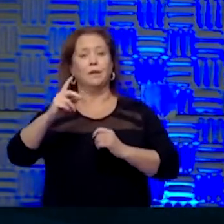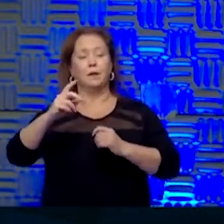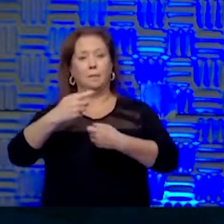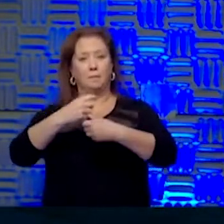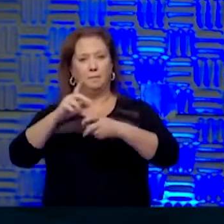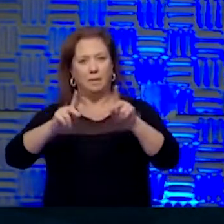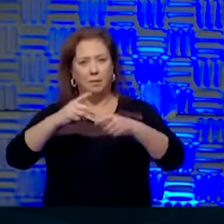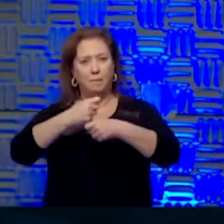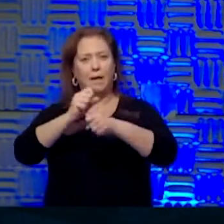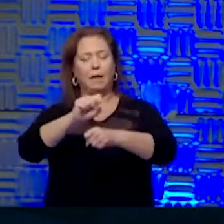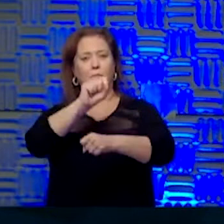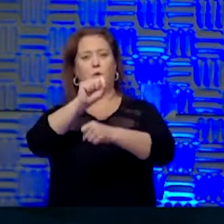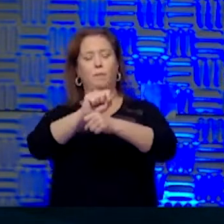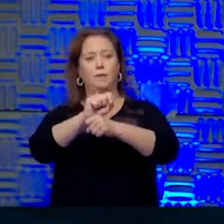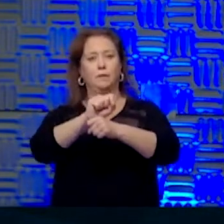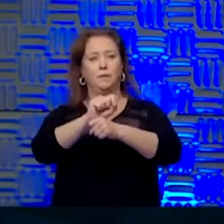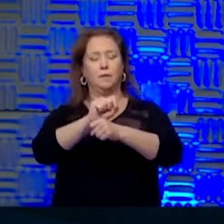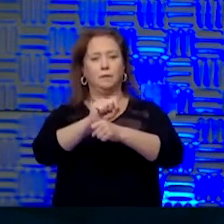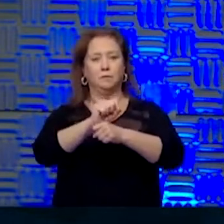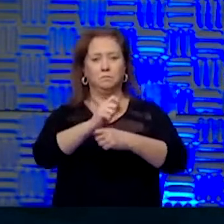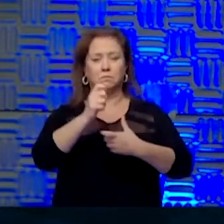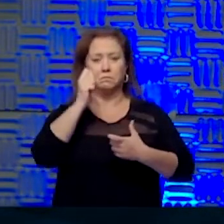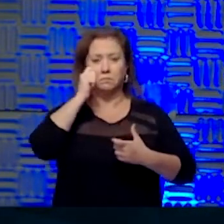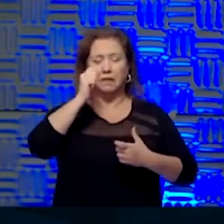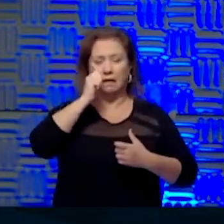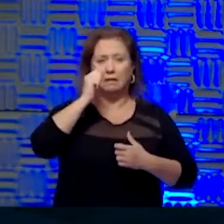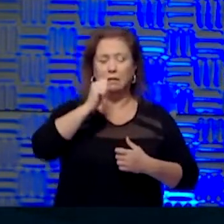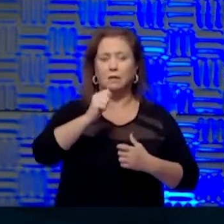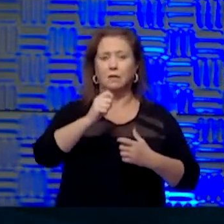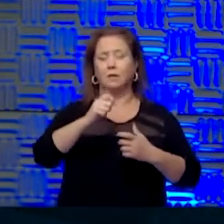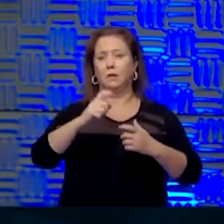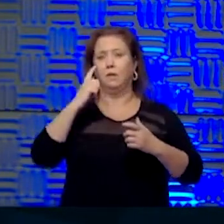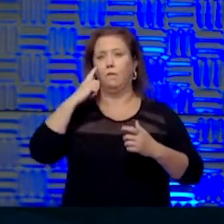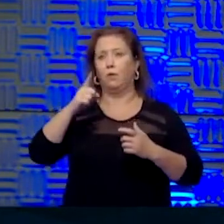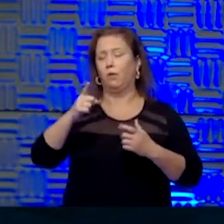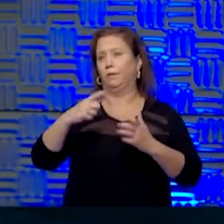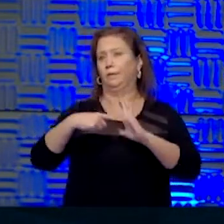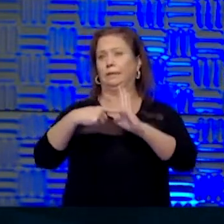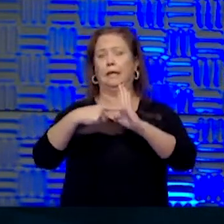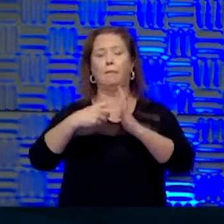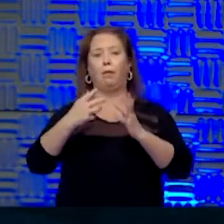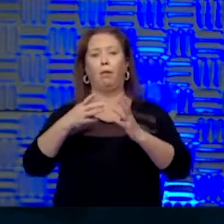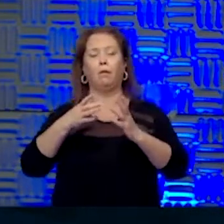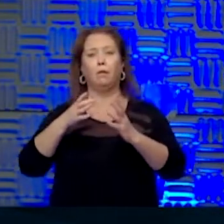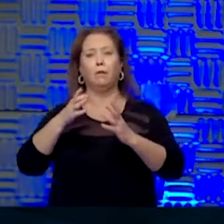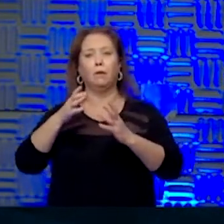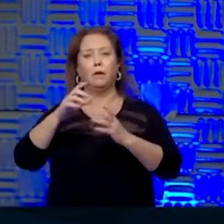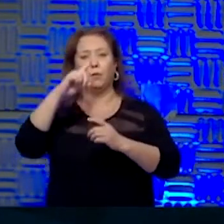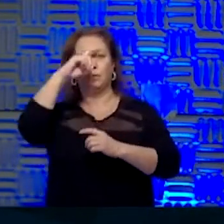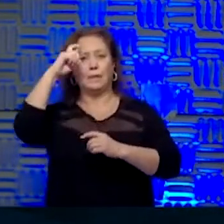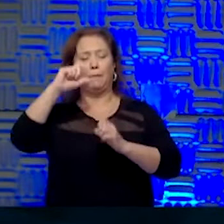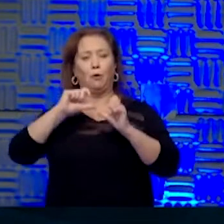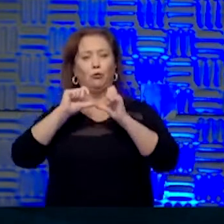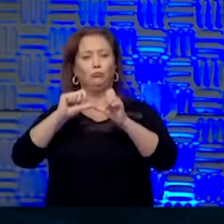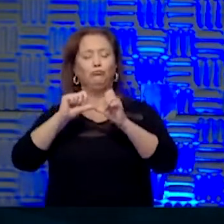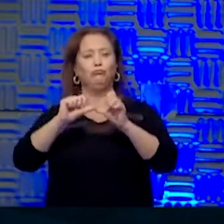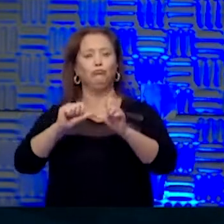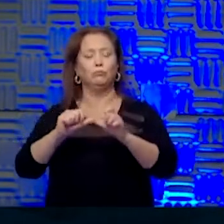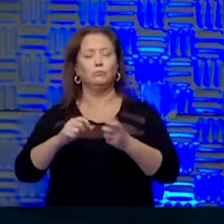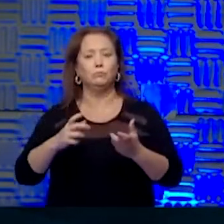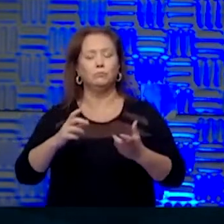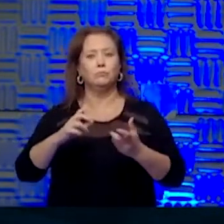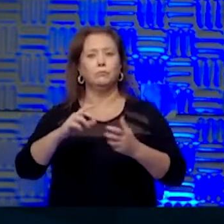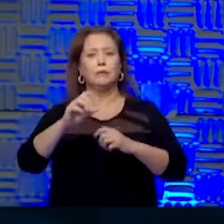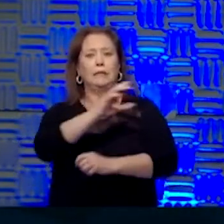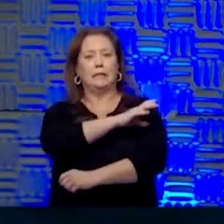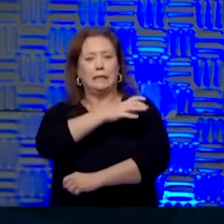appointments. Not only was the day full, but people were making appointments, for example, through the summer months. And